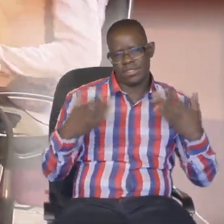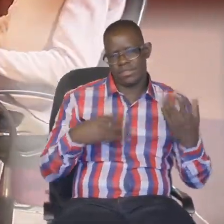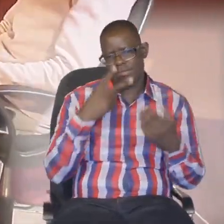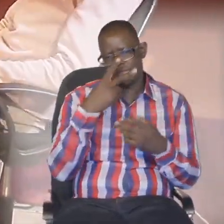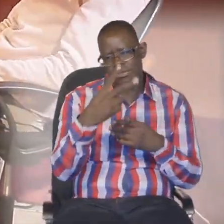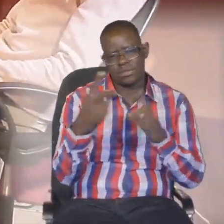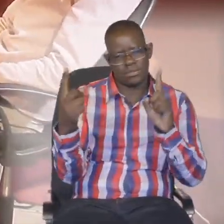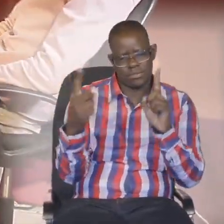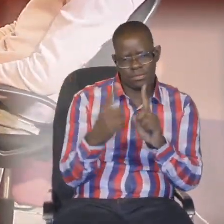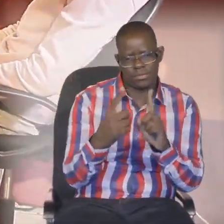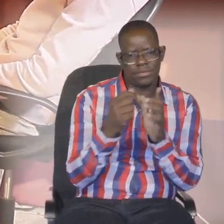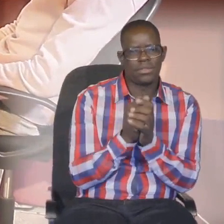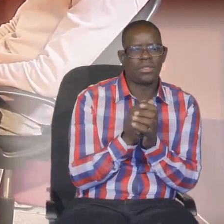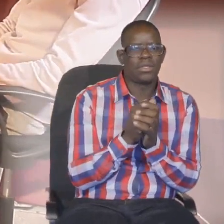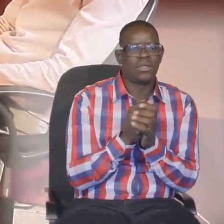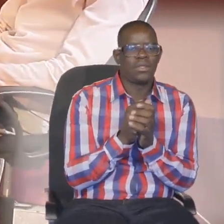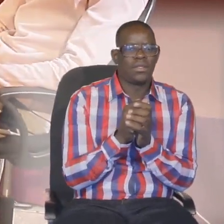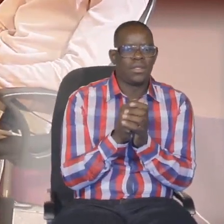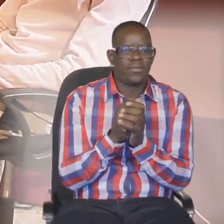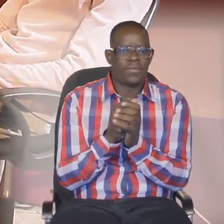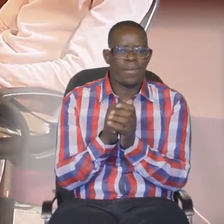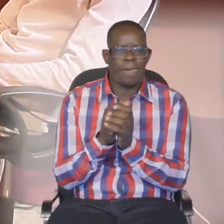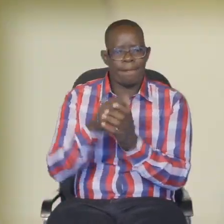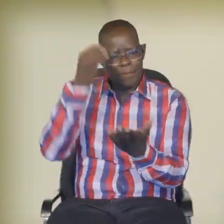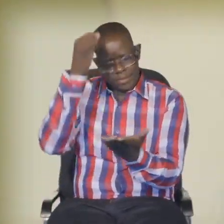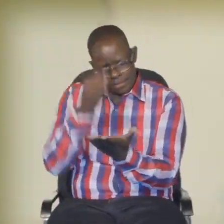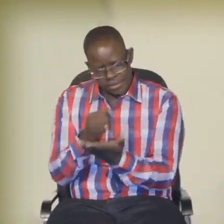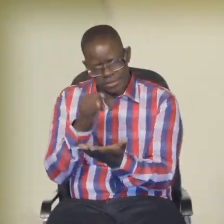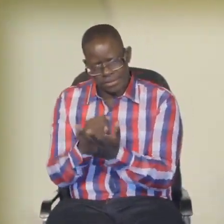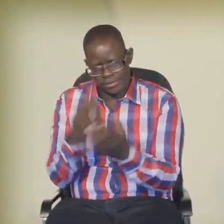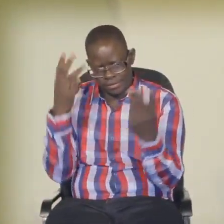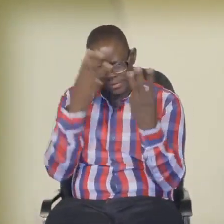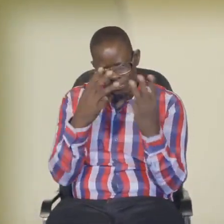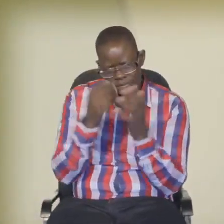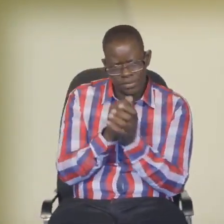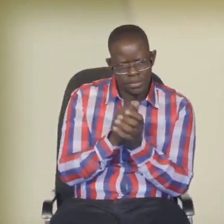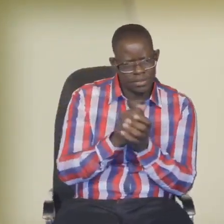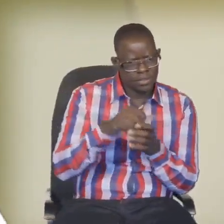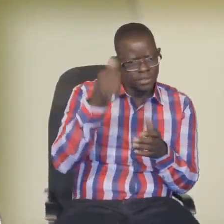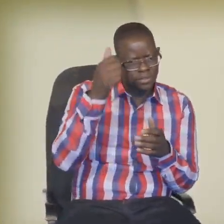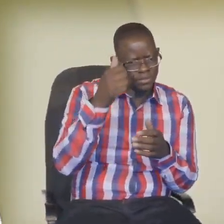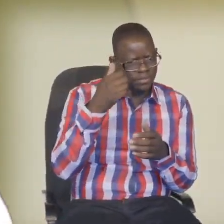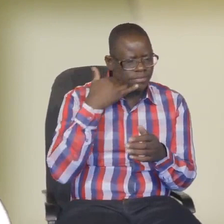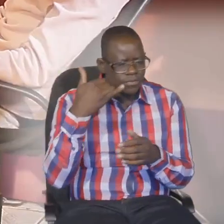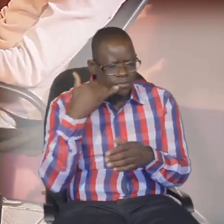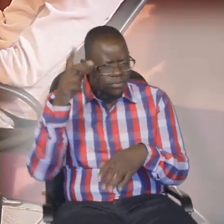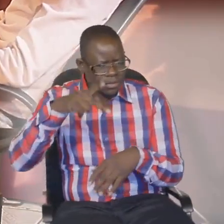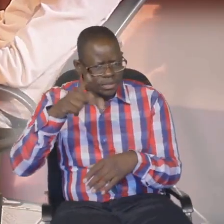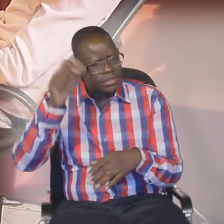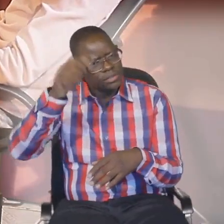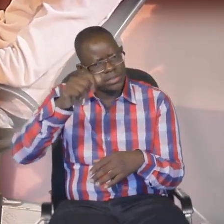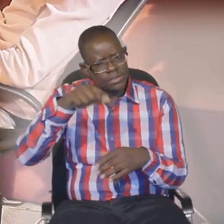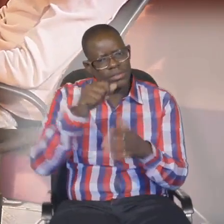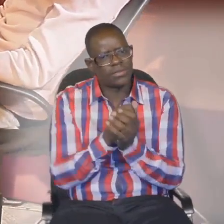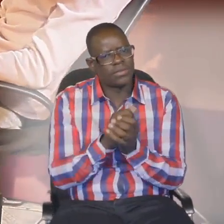how are you See doing? you too. Only one word, creditors. Huh? Is it that bad? Did they call you again? Yes,